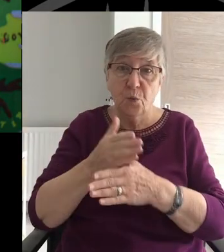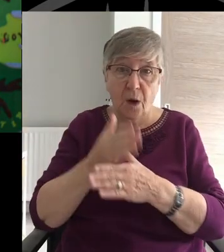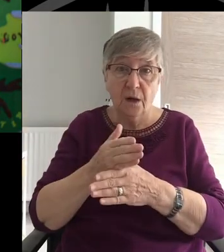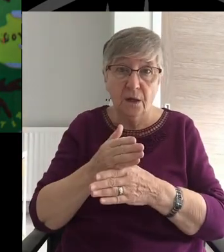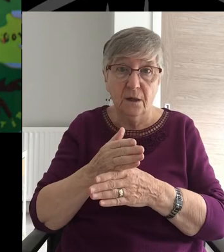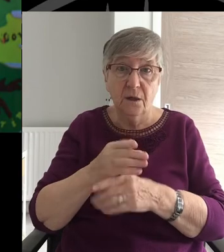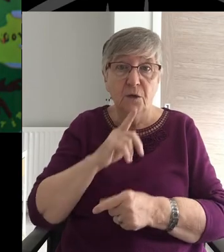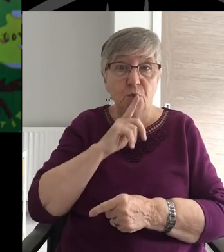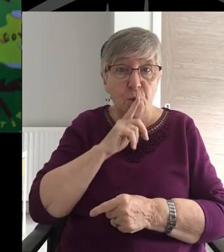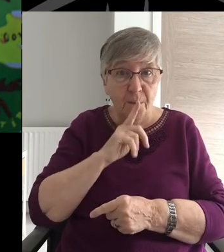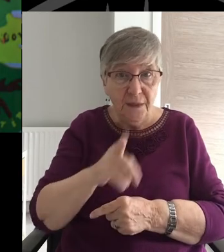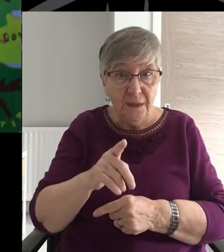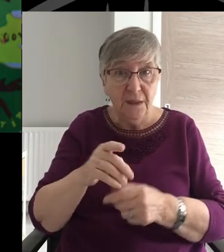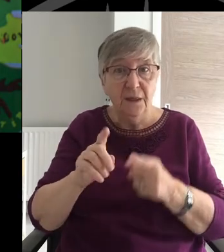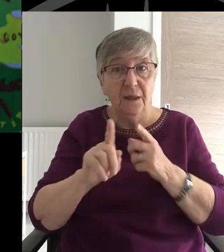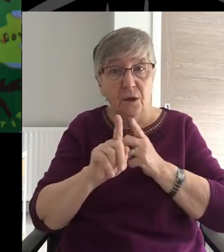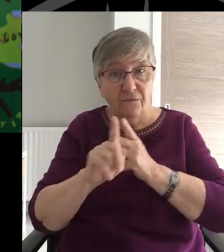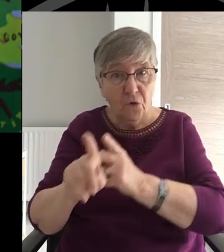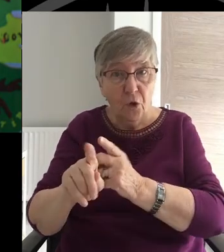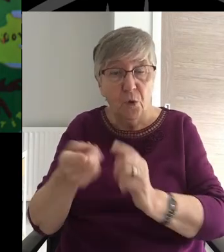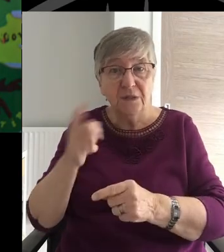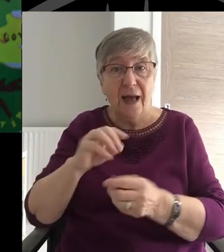make disciples?